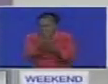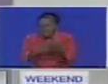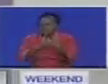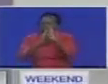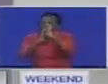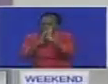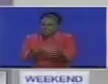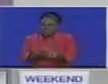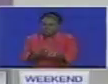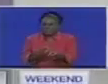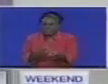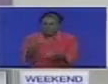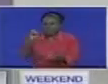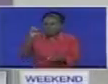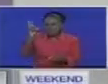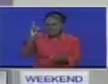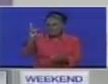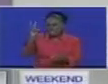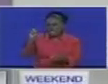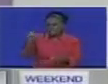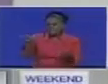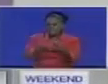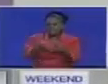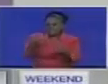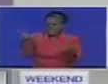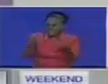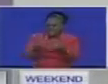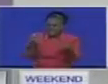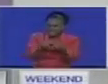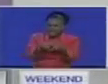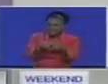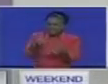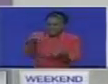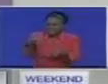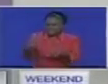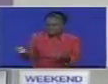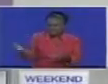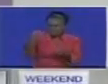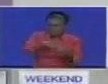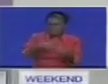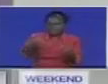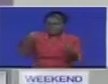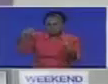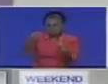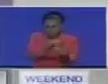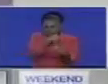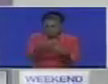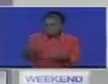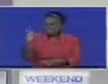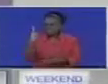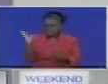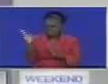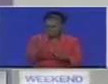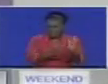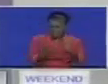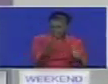well known within ODM circles, and then they end up being the same ones causing chaos. Was security not planned? What